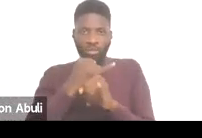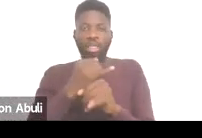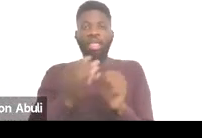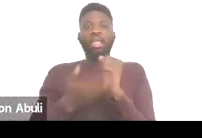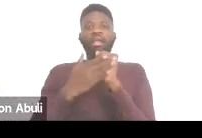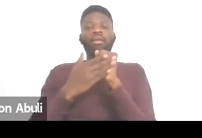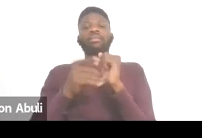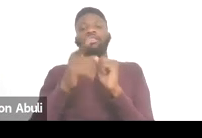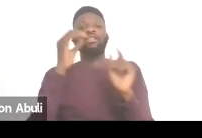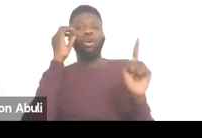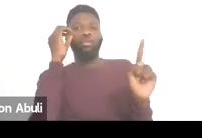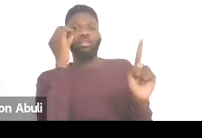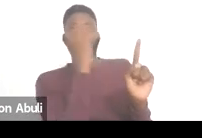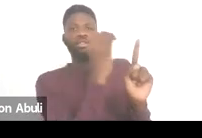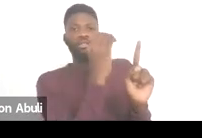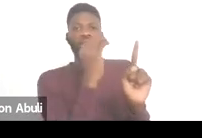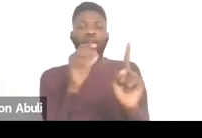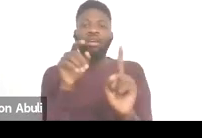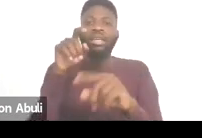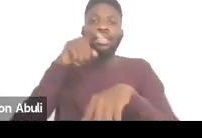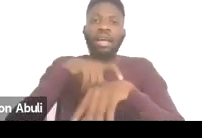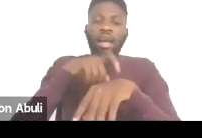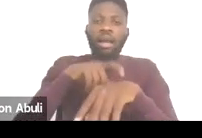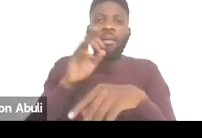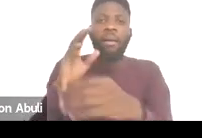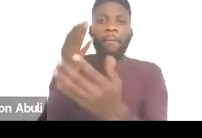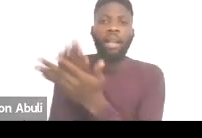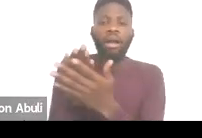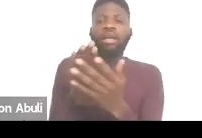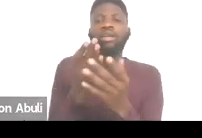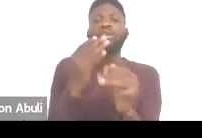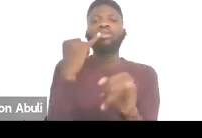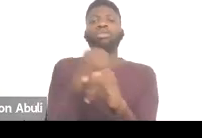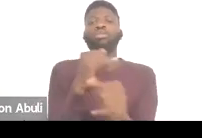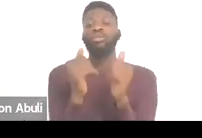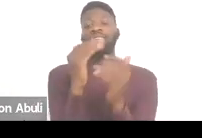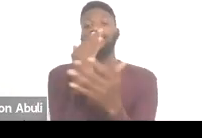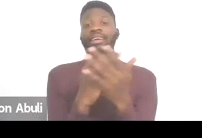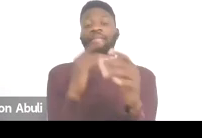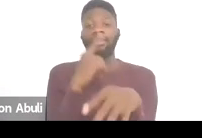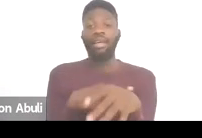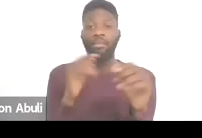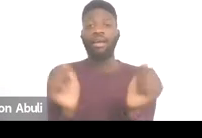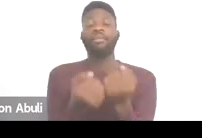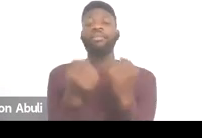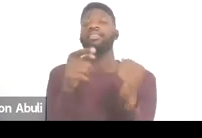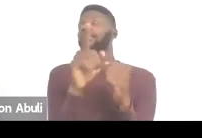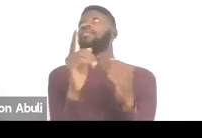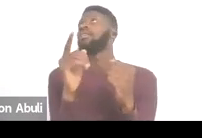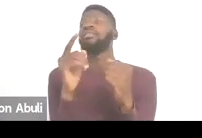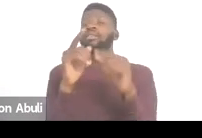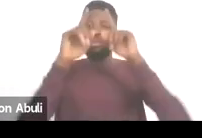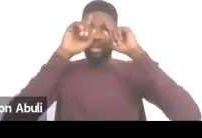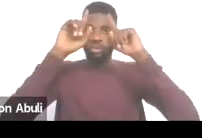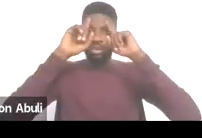in the kind of jobs you're applying to, because you have situations where you have just randomly sent